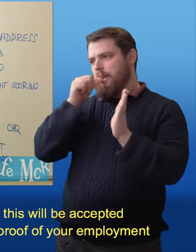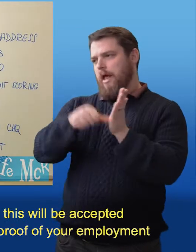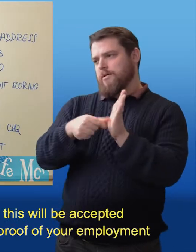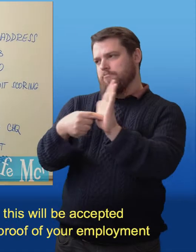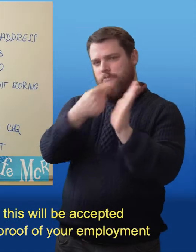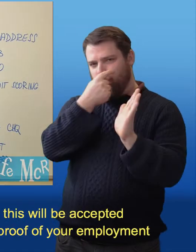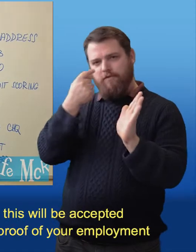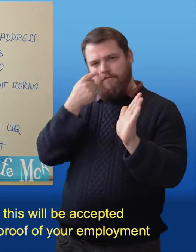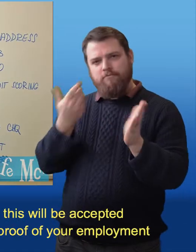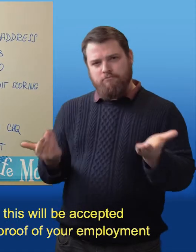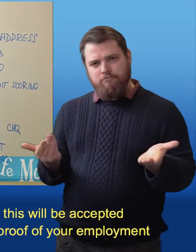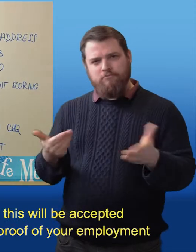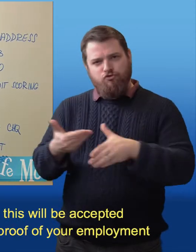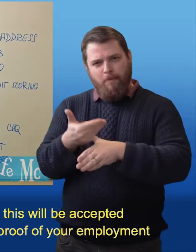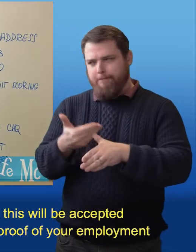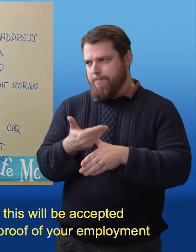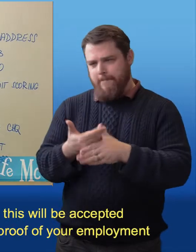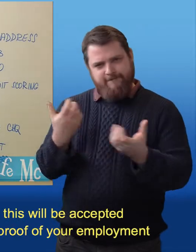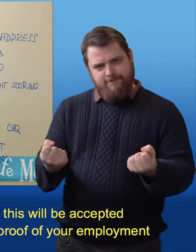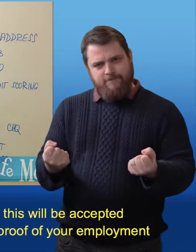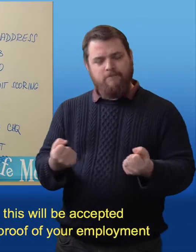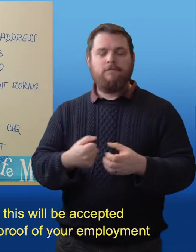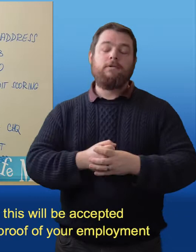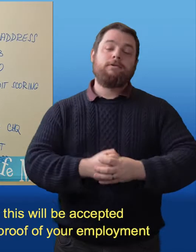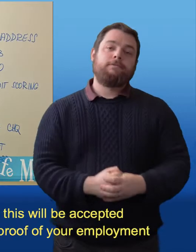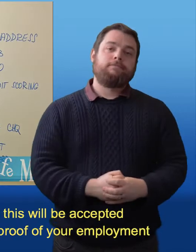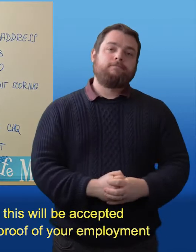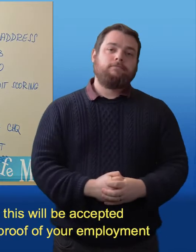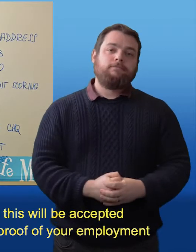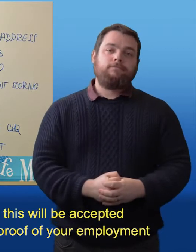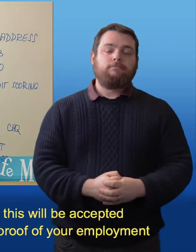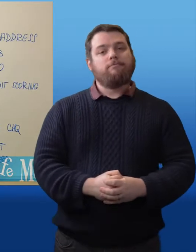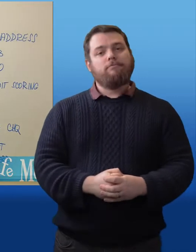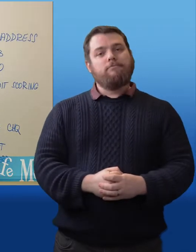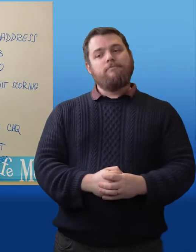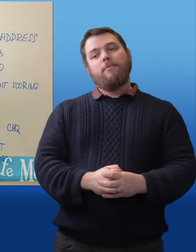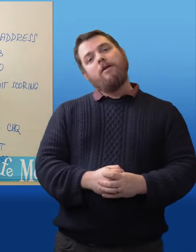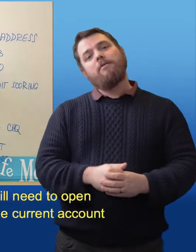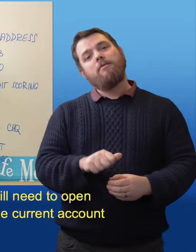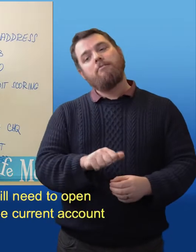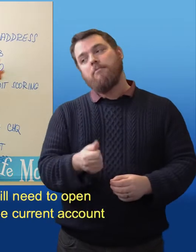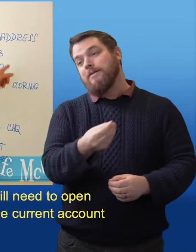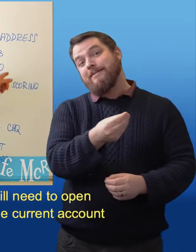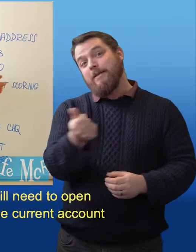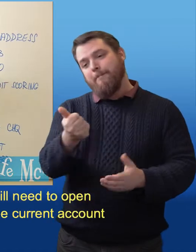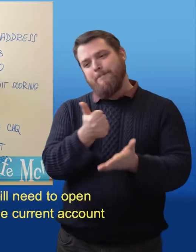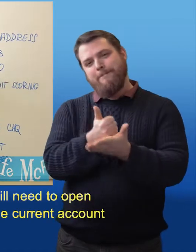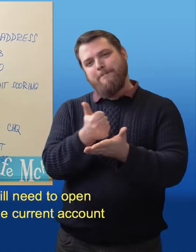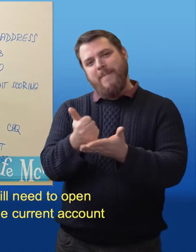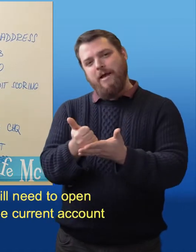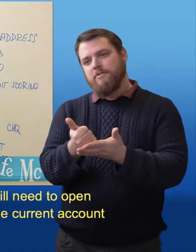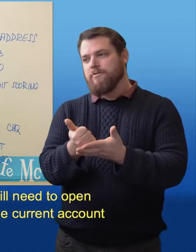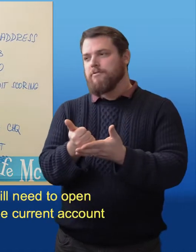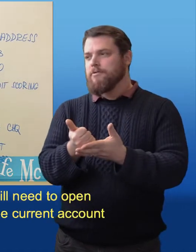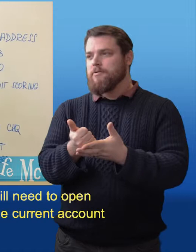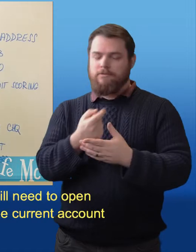and this will be accepted as proof of your address. Proof of your employment. Then some of the banks will